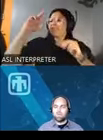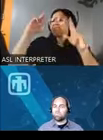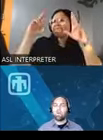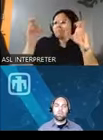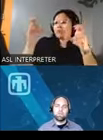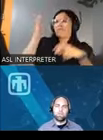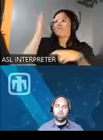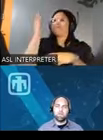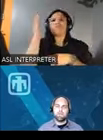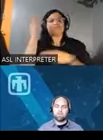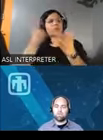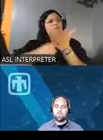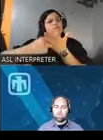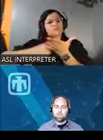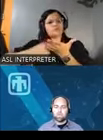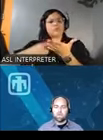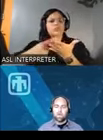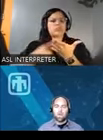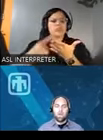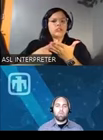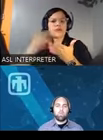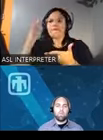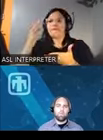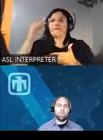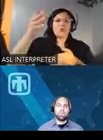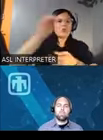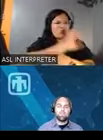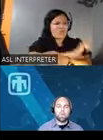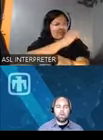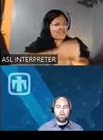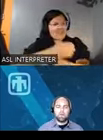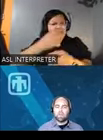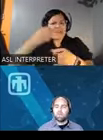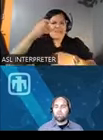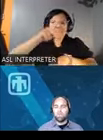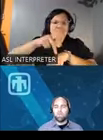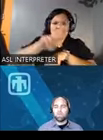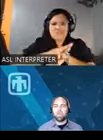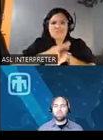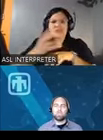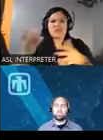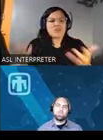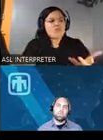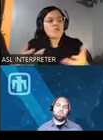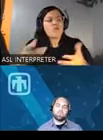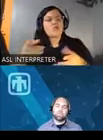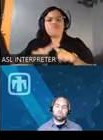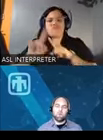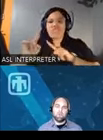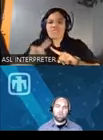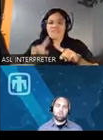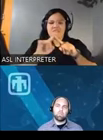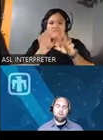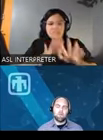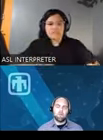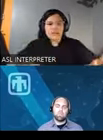have been priorities for Puerto Rico's energy future, input and feedback on the scenario frameworks and electricity demand levels that we're